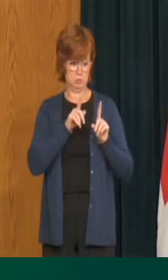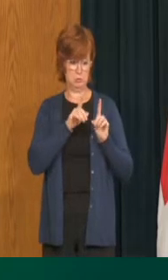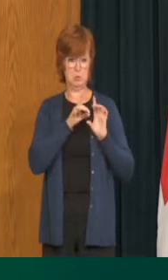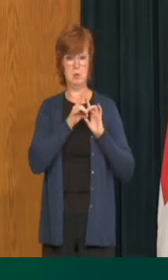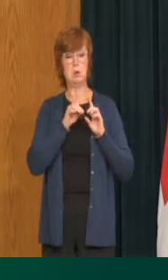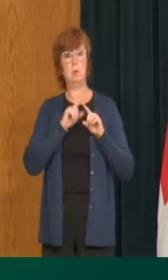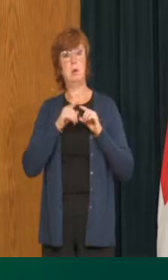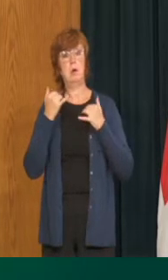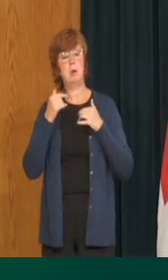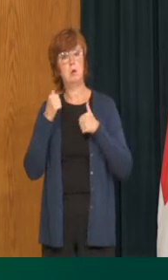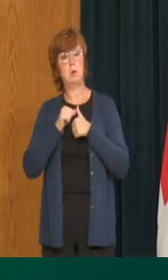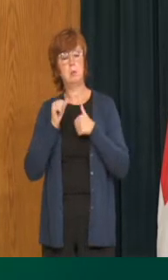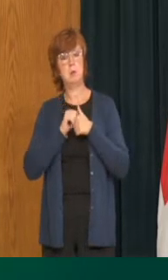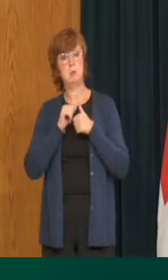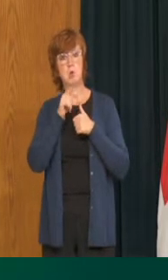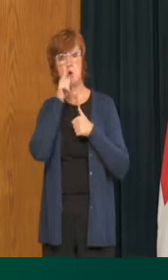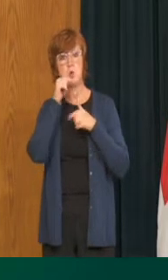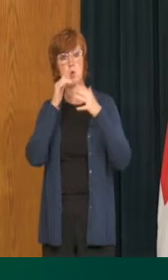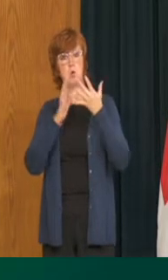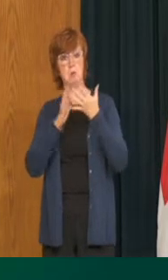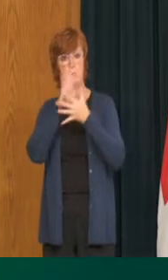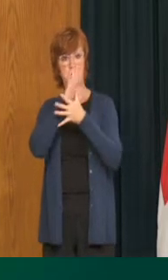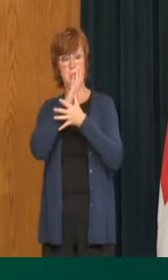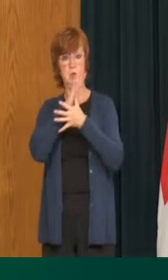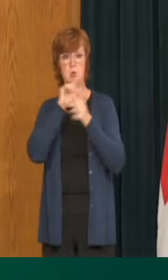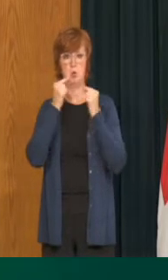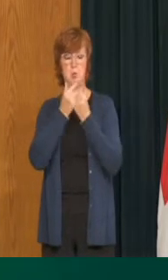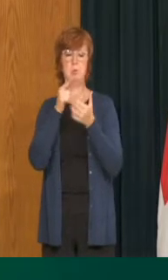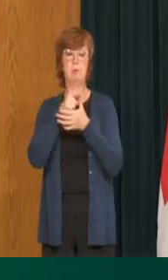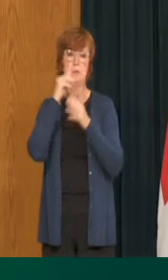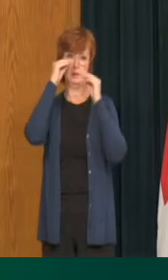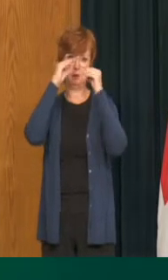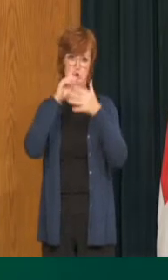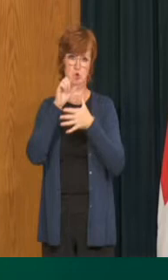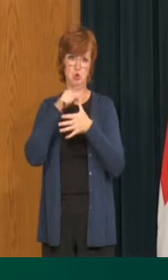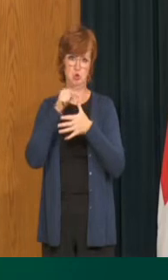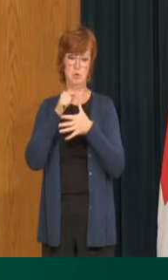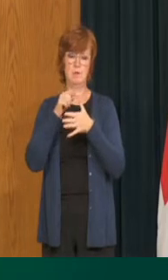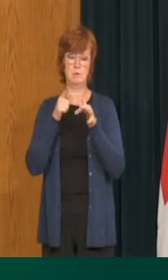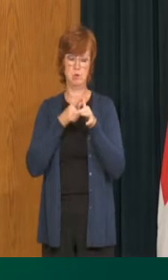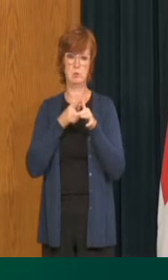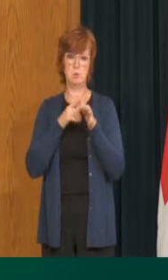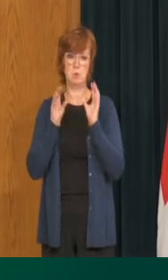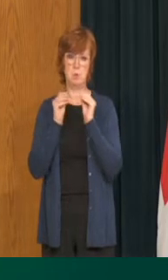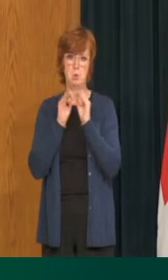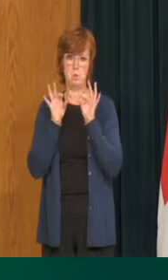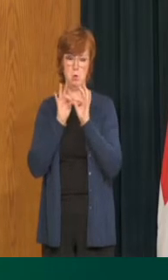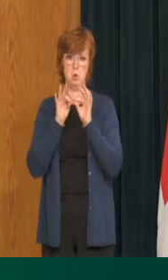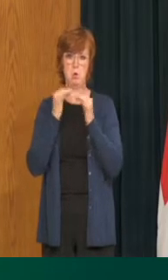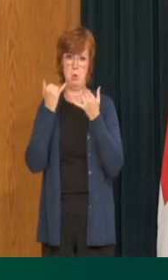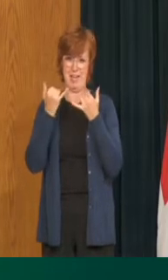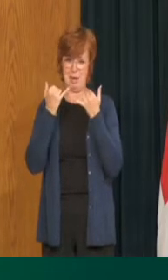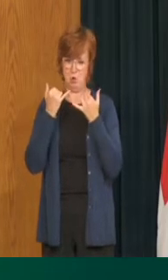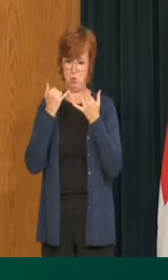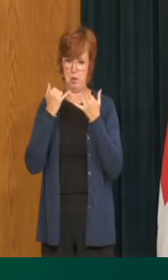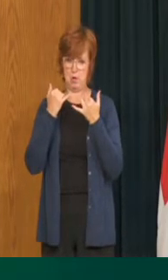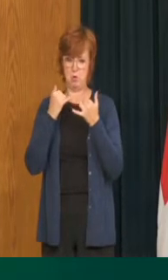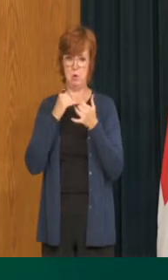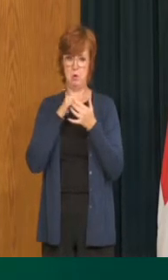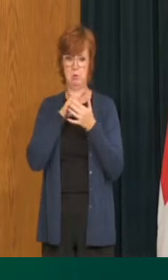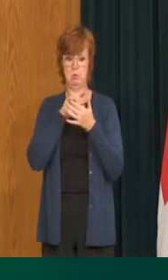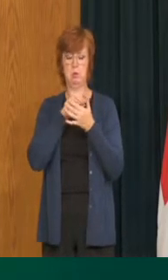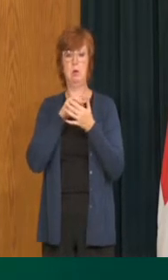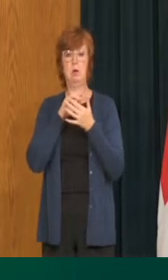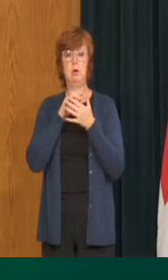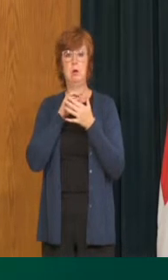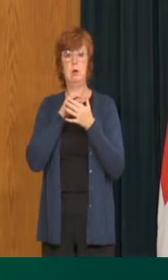priority, and we've seen in the past that if there's COVID in the community, that's more likely to then result in COVID in a school setting from